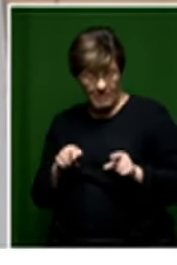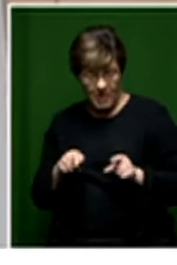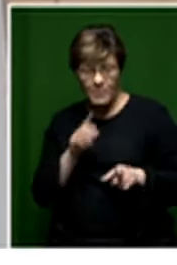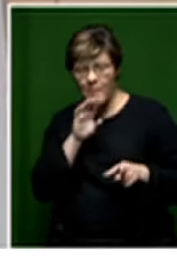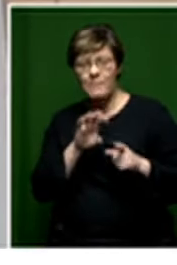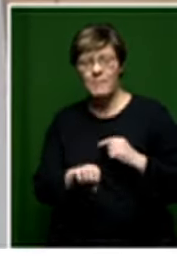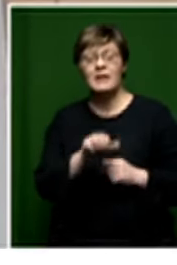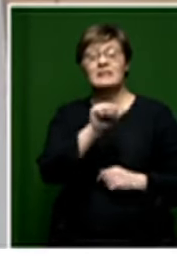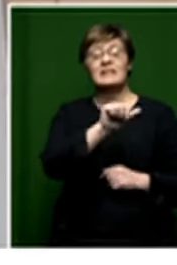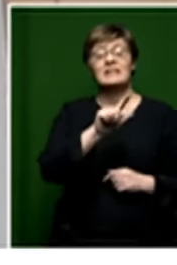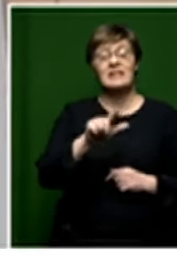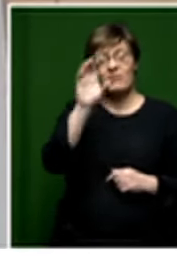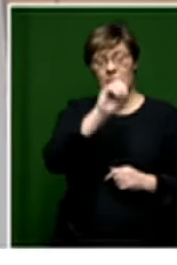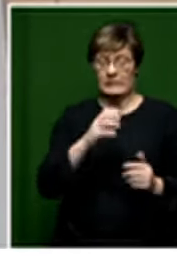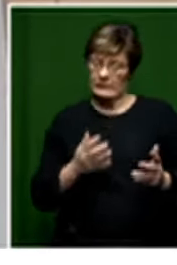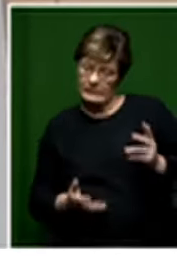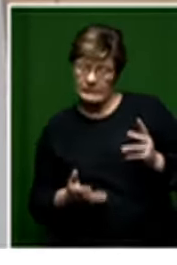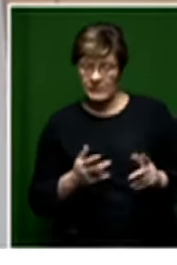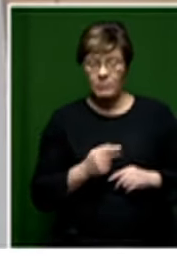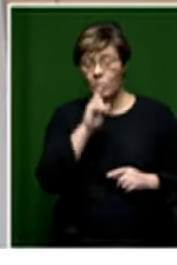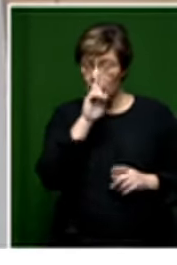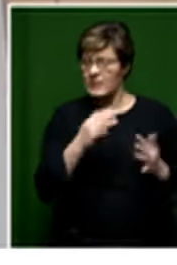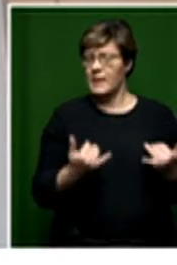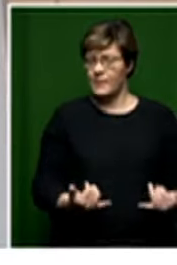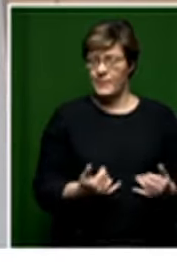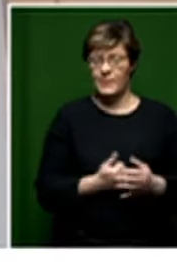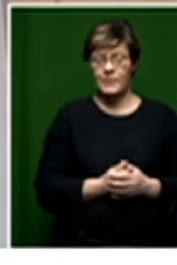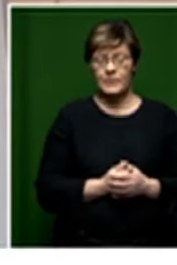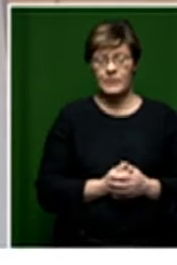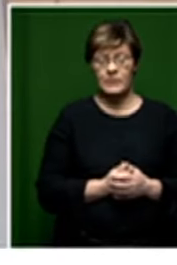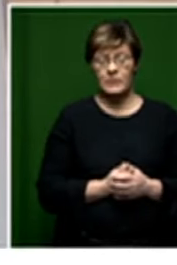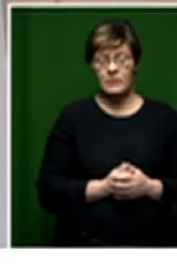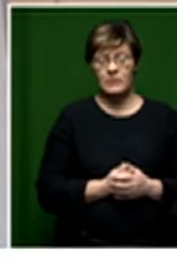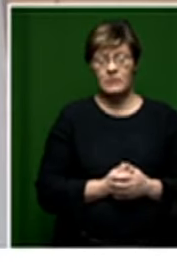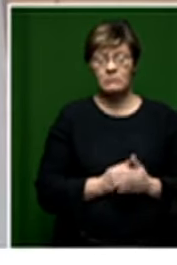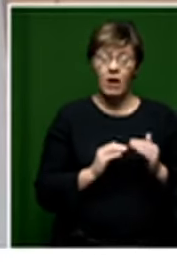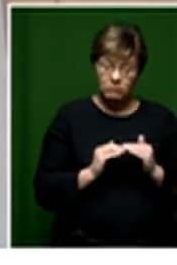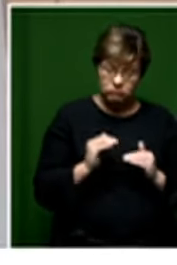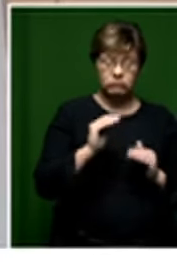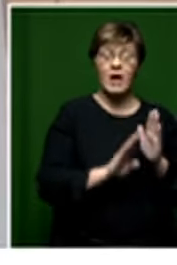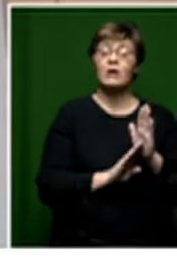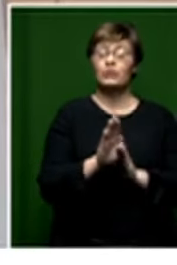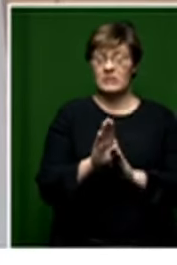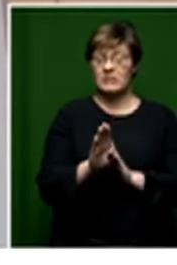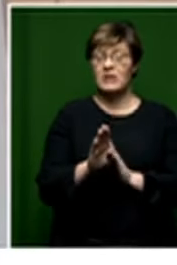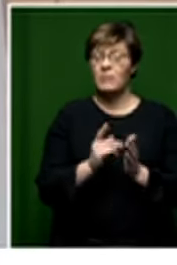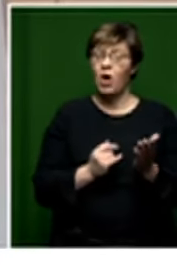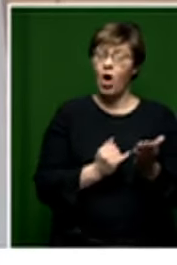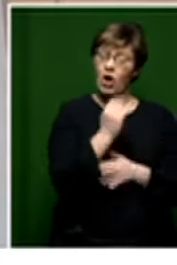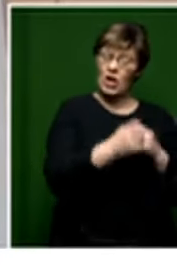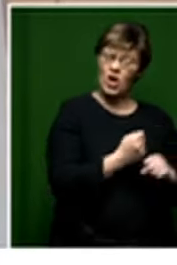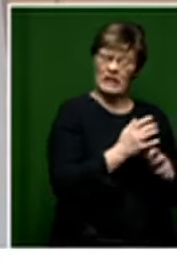where we found 67% hesitancy. So what we're seeing is an important increase relative to early in the